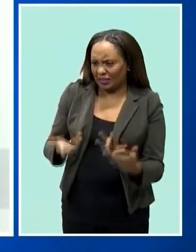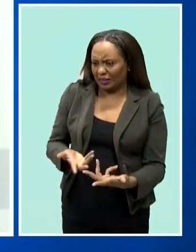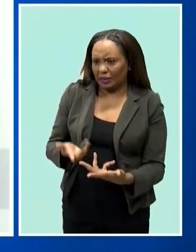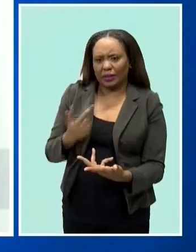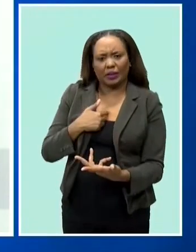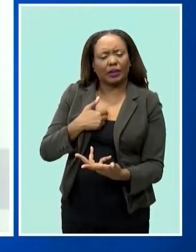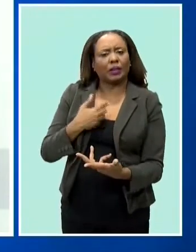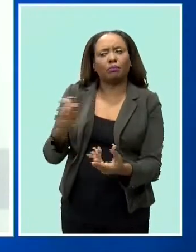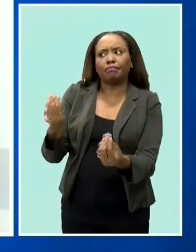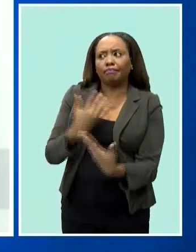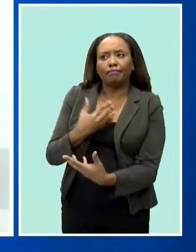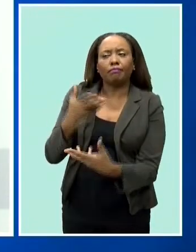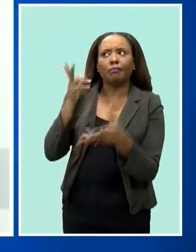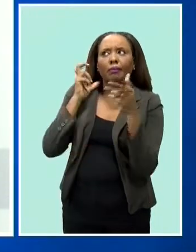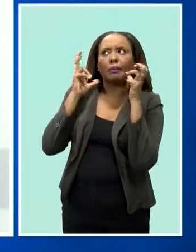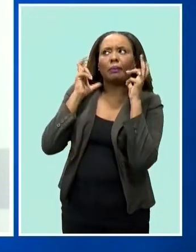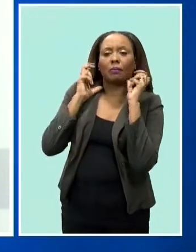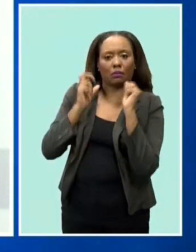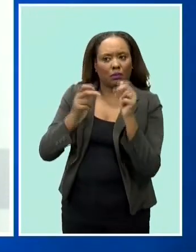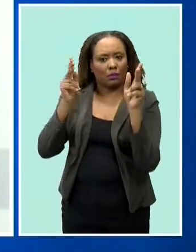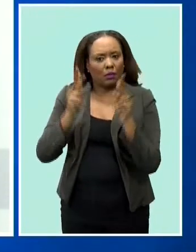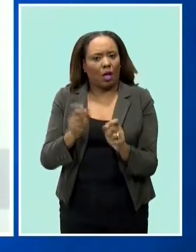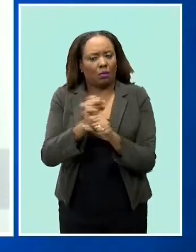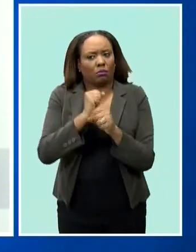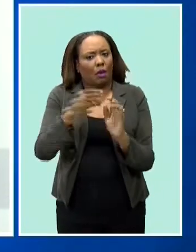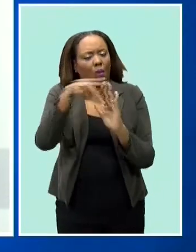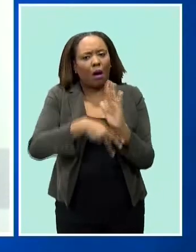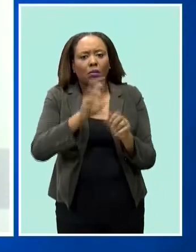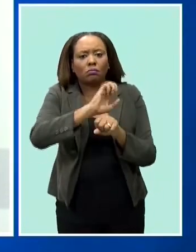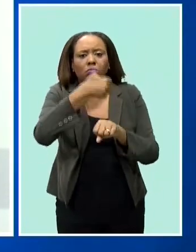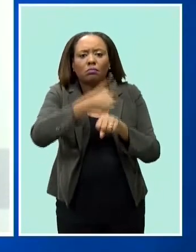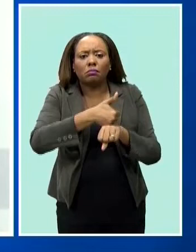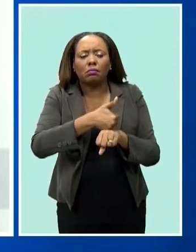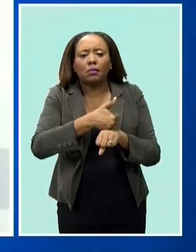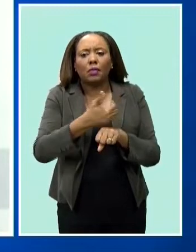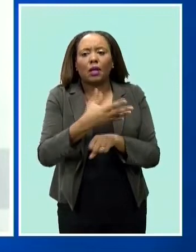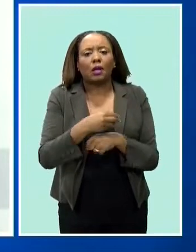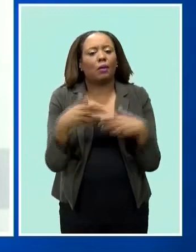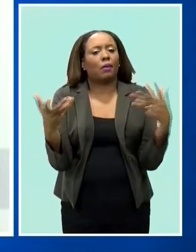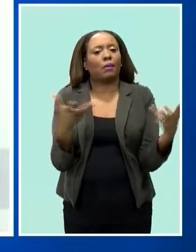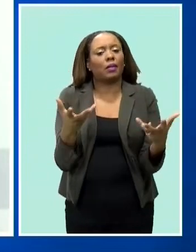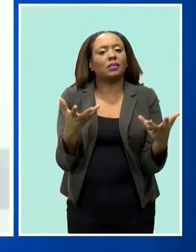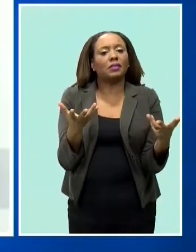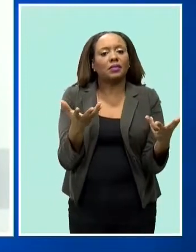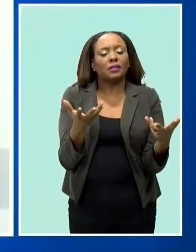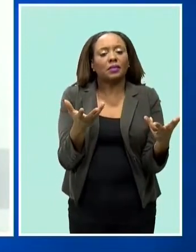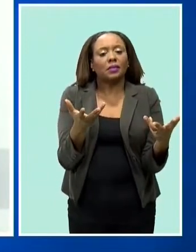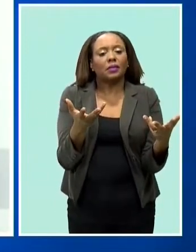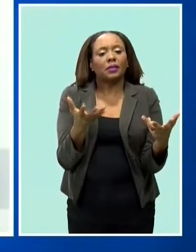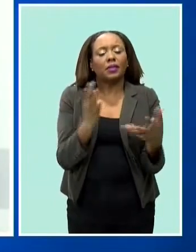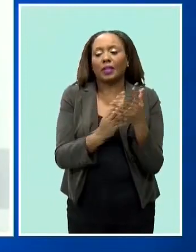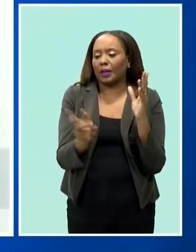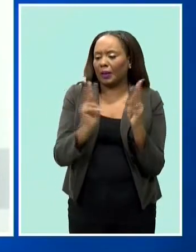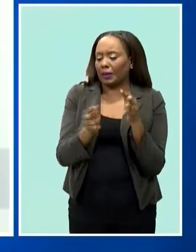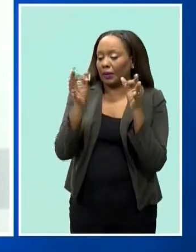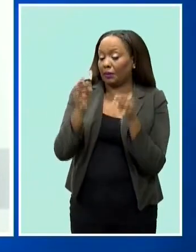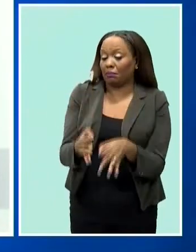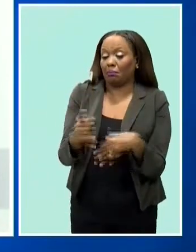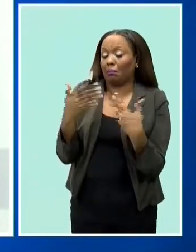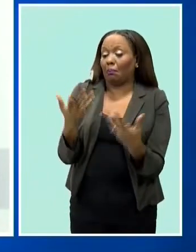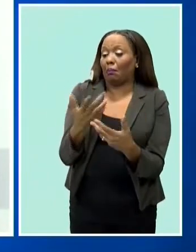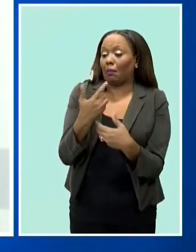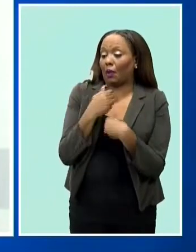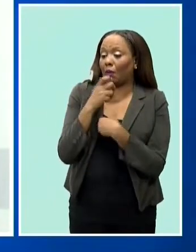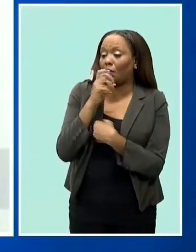what I've been told, it's just somebody made it a policy at some point and persons decided in the ministries to take it up